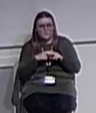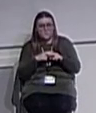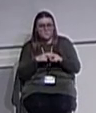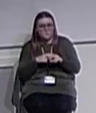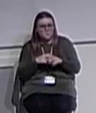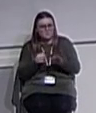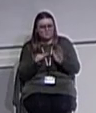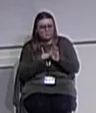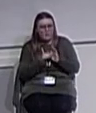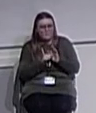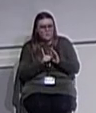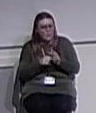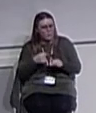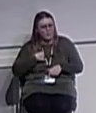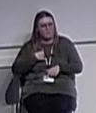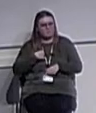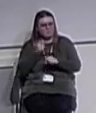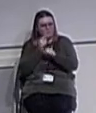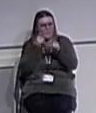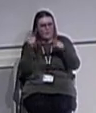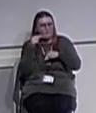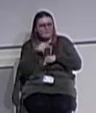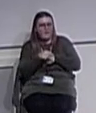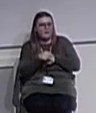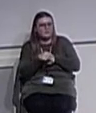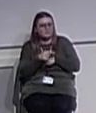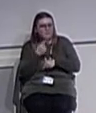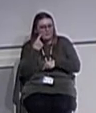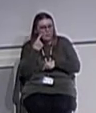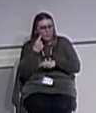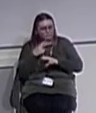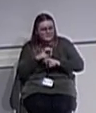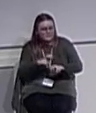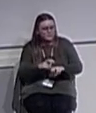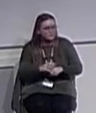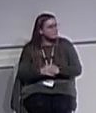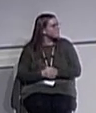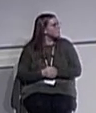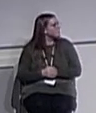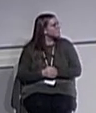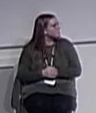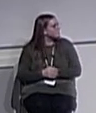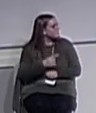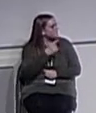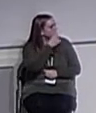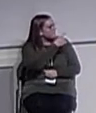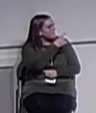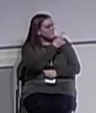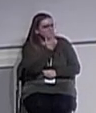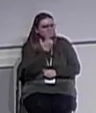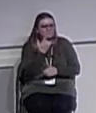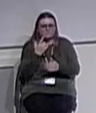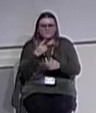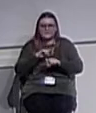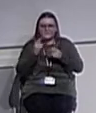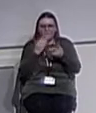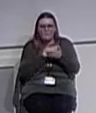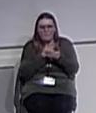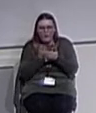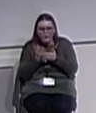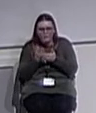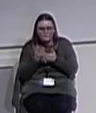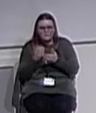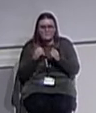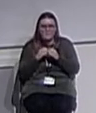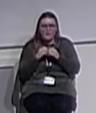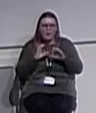we're very aware of here in Manchester. So I banged on long enough about the subjects. There are loads of different parts of biology, and you